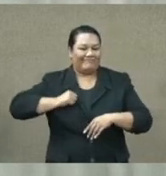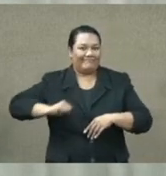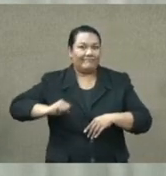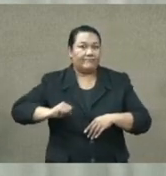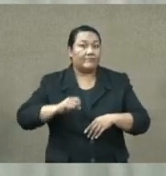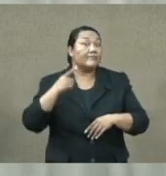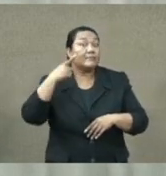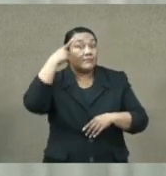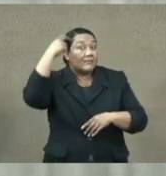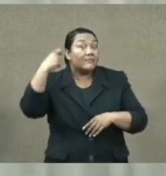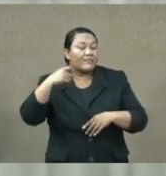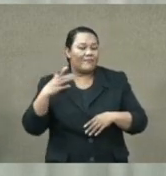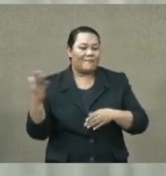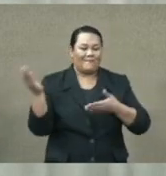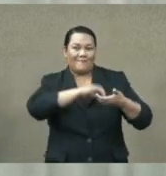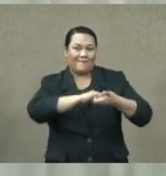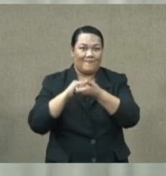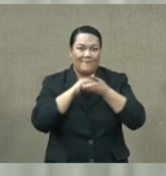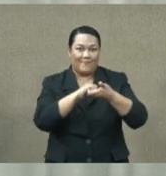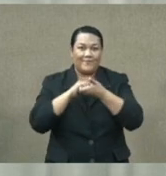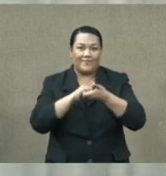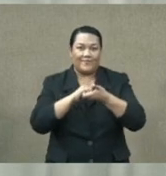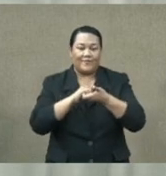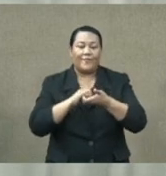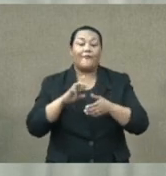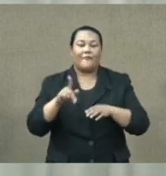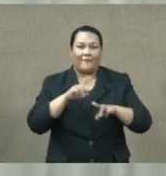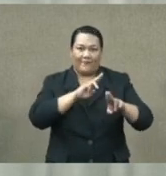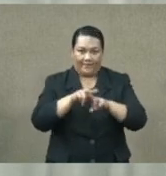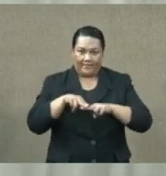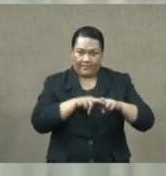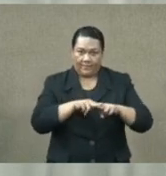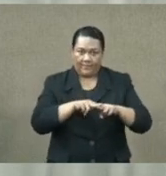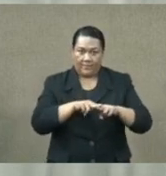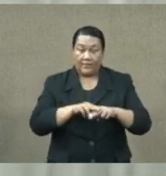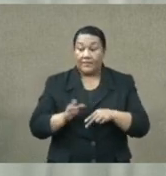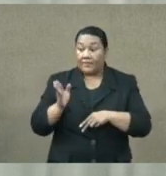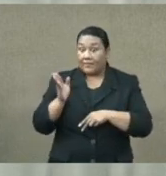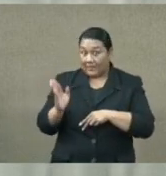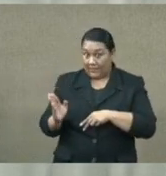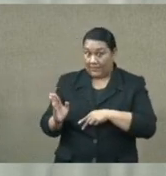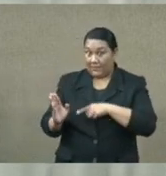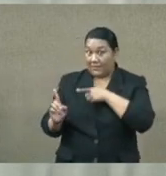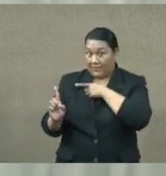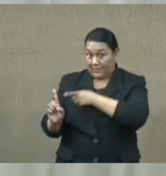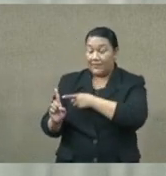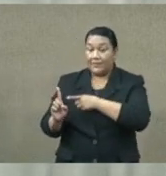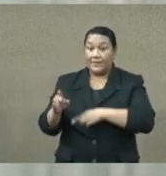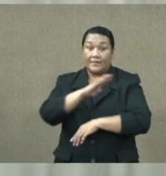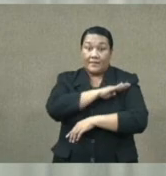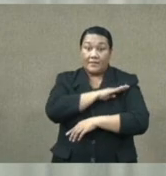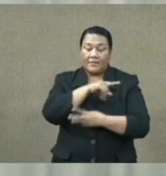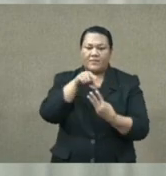together for Fiji. He has chosen instead to walk the same path